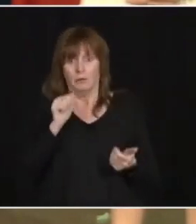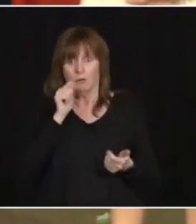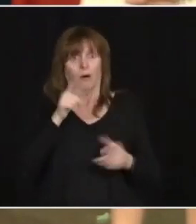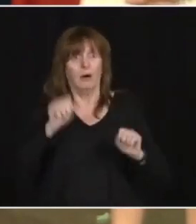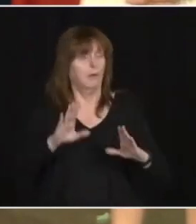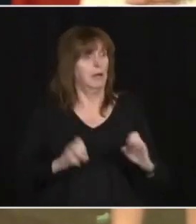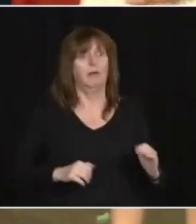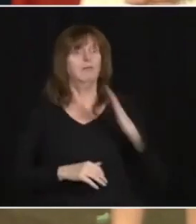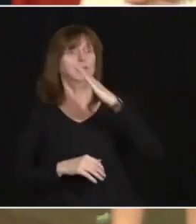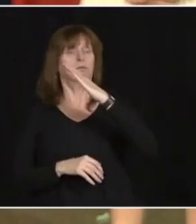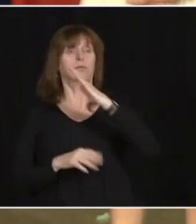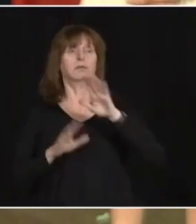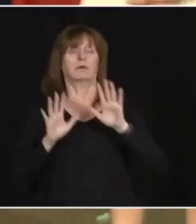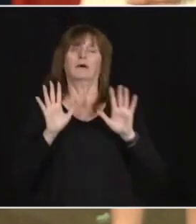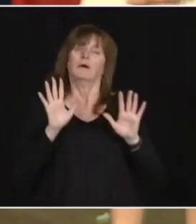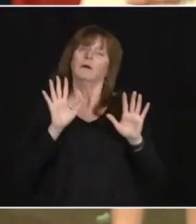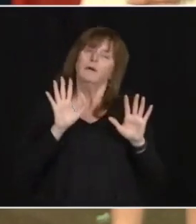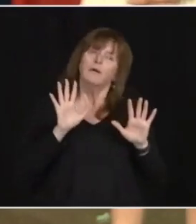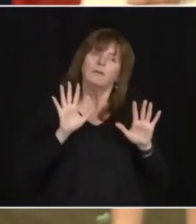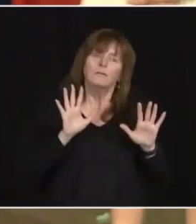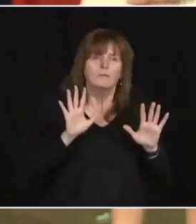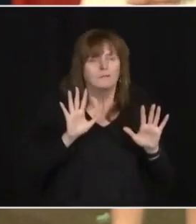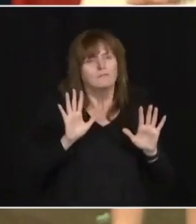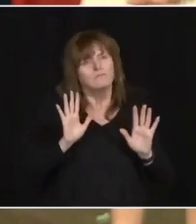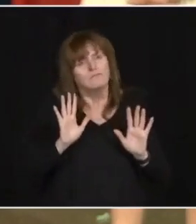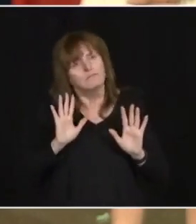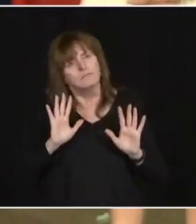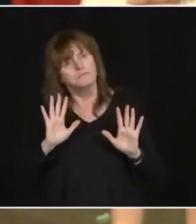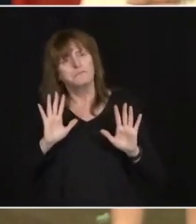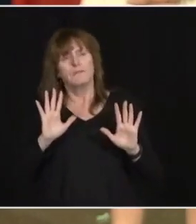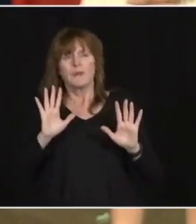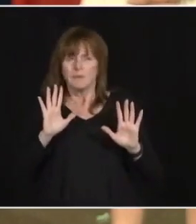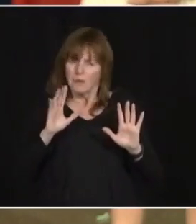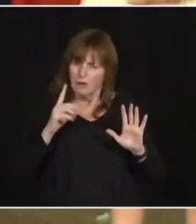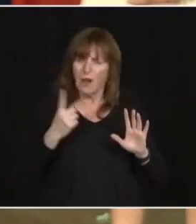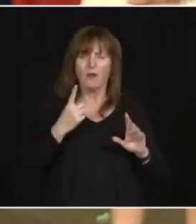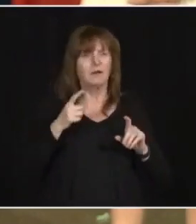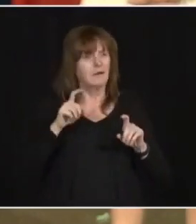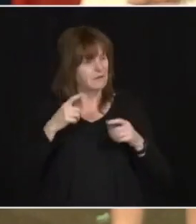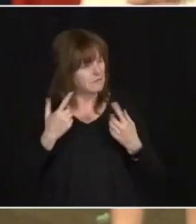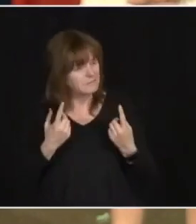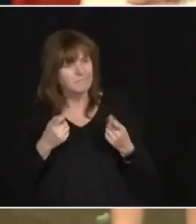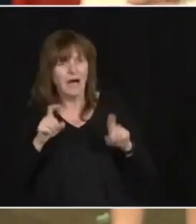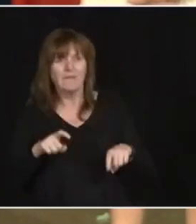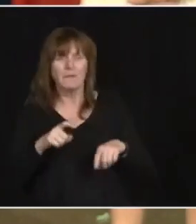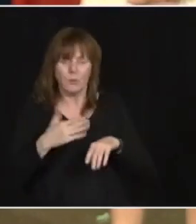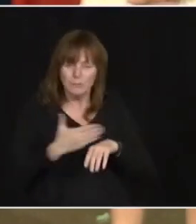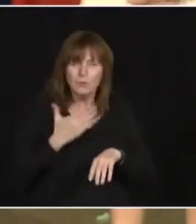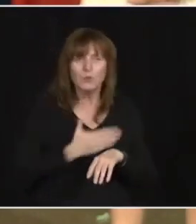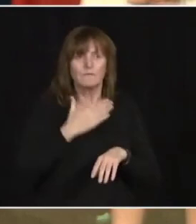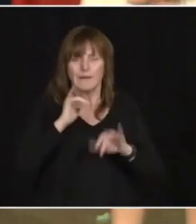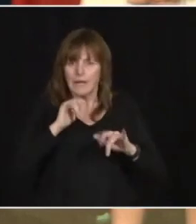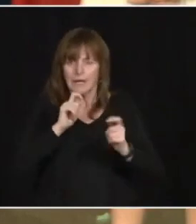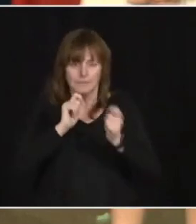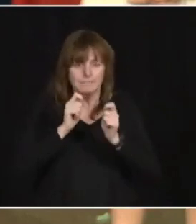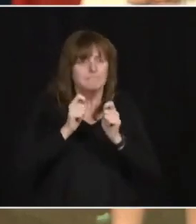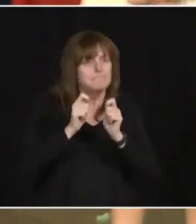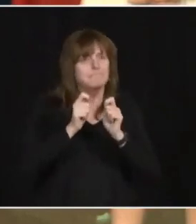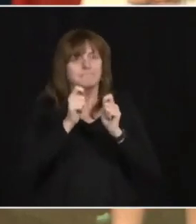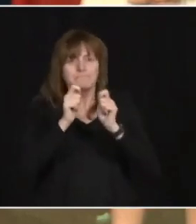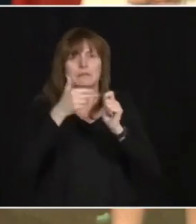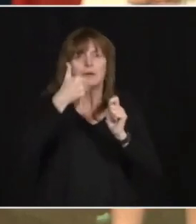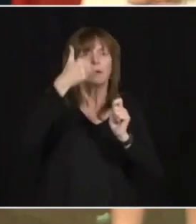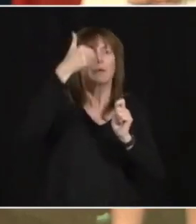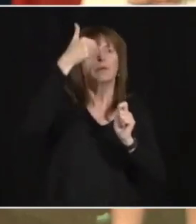So, you know, we can always look at continuous improvement. That's what we're doing. I'm seeing all areas, no matter if it's